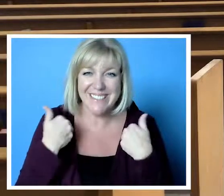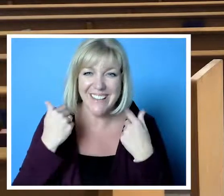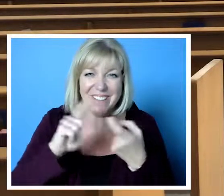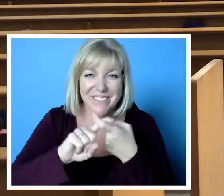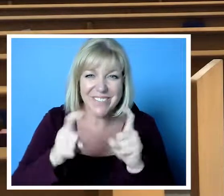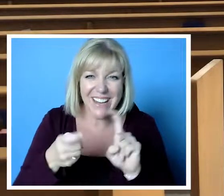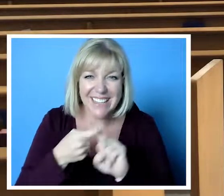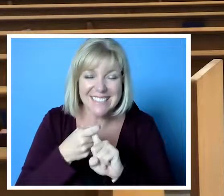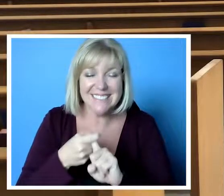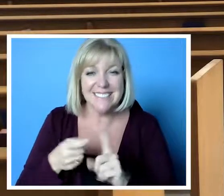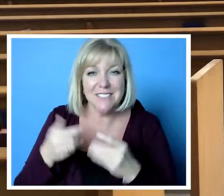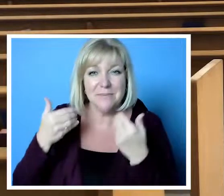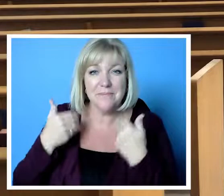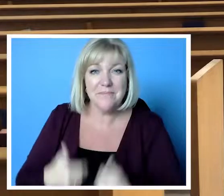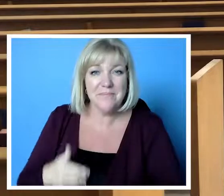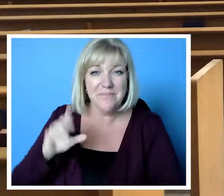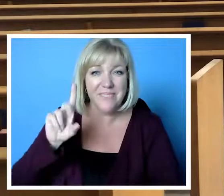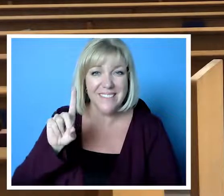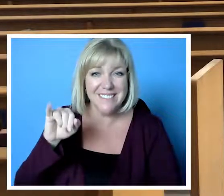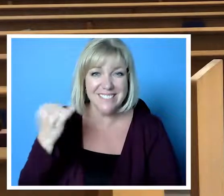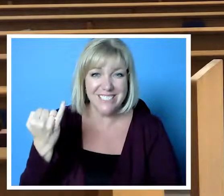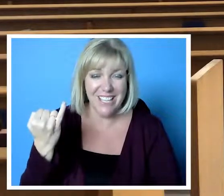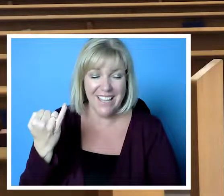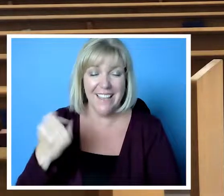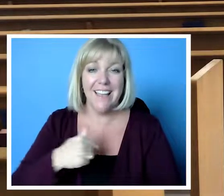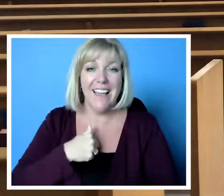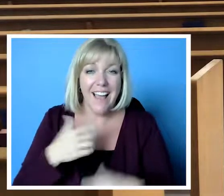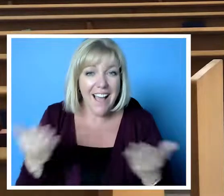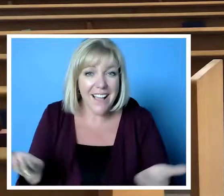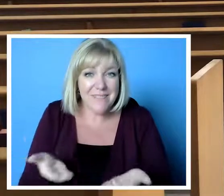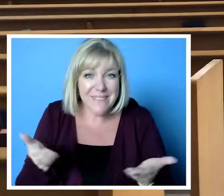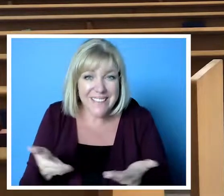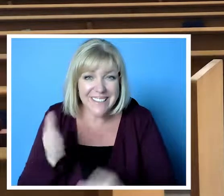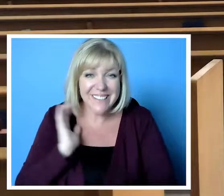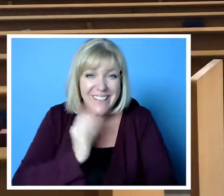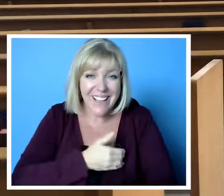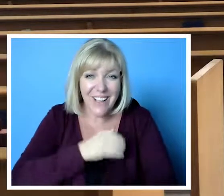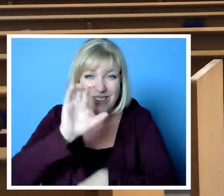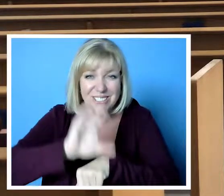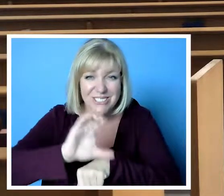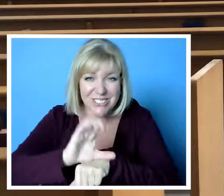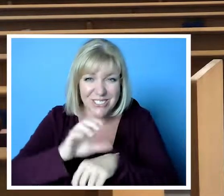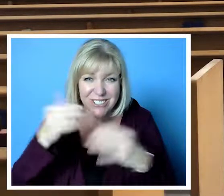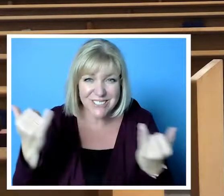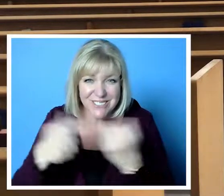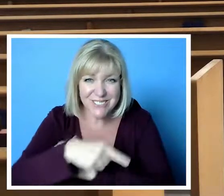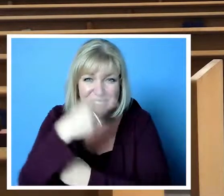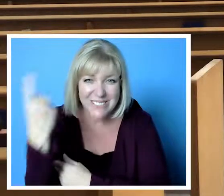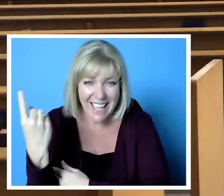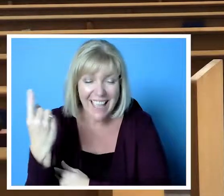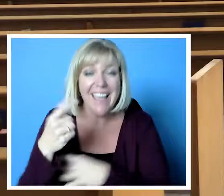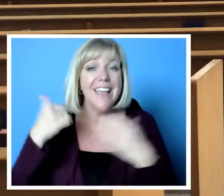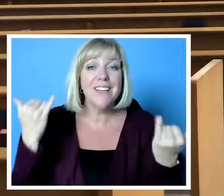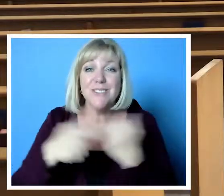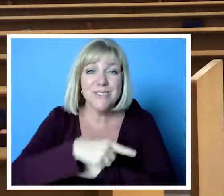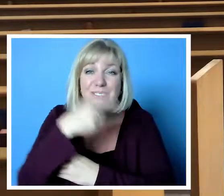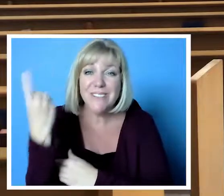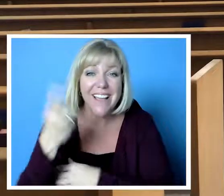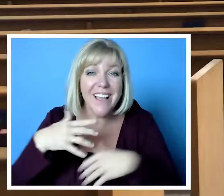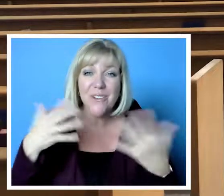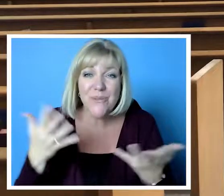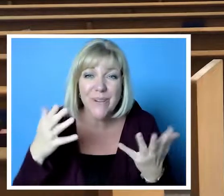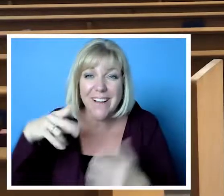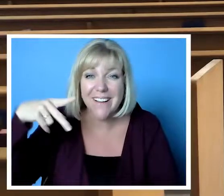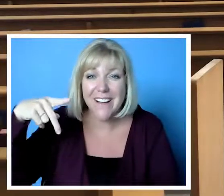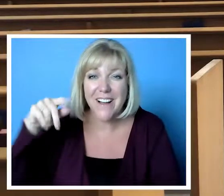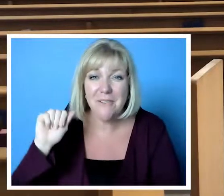Good morning, young friends. This is DJ, and I am here in our sanctuary today, which is